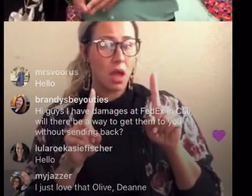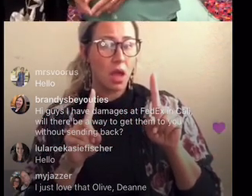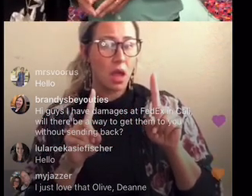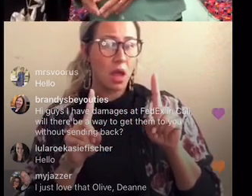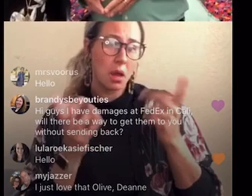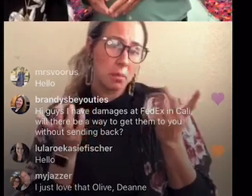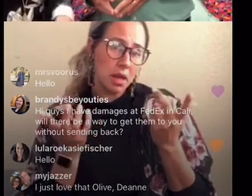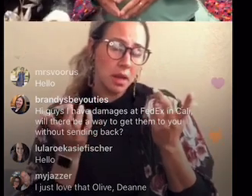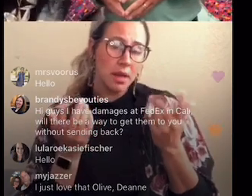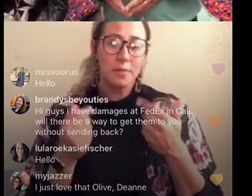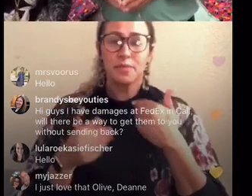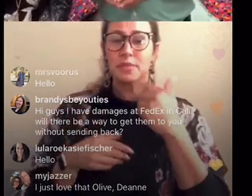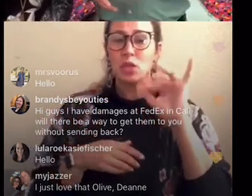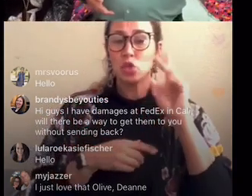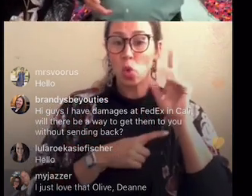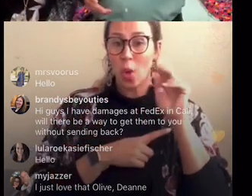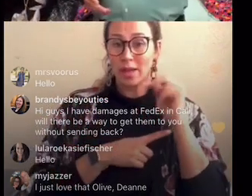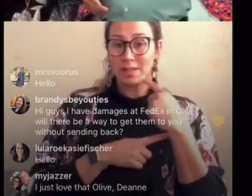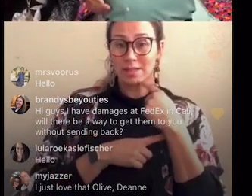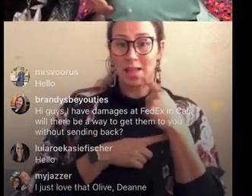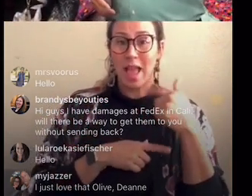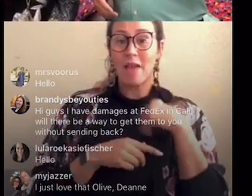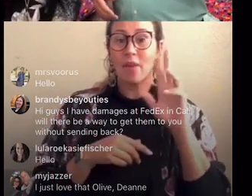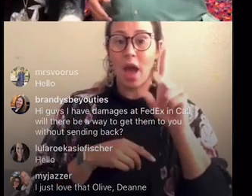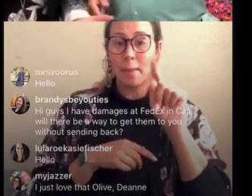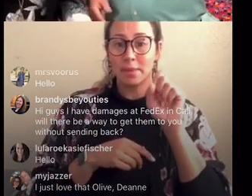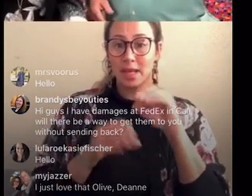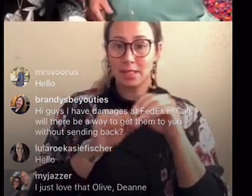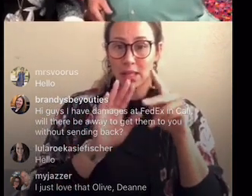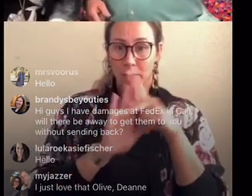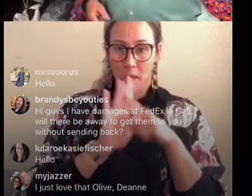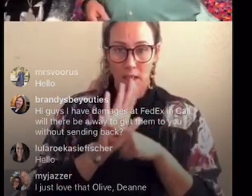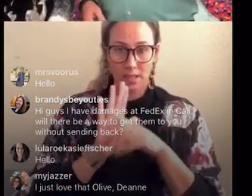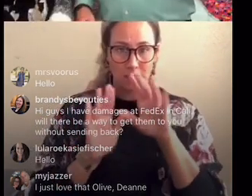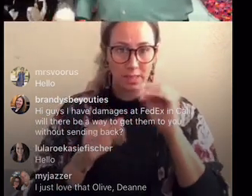there was an update to the policies and procedures that they've seen recently.